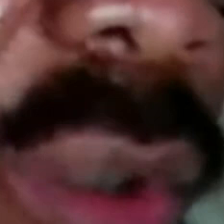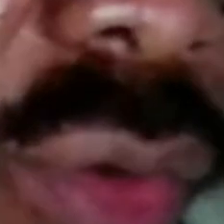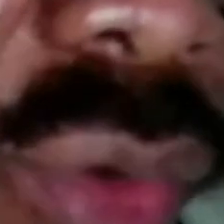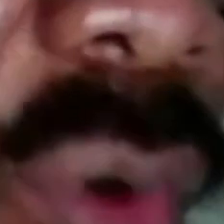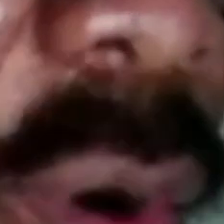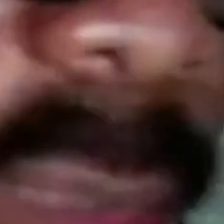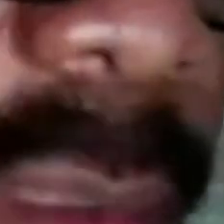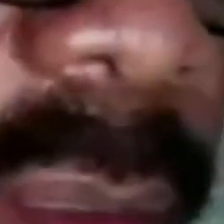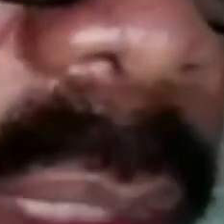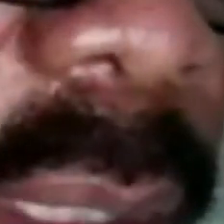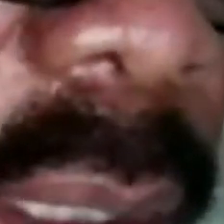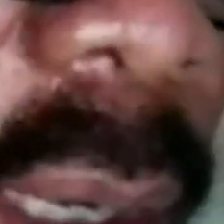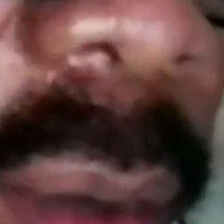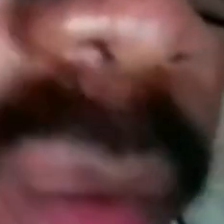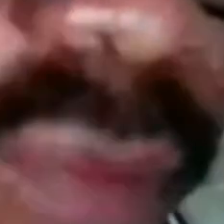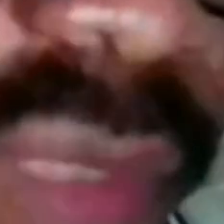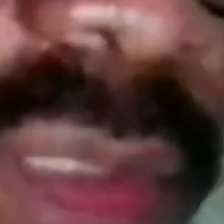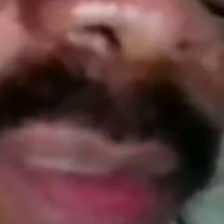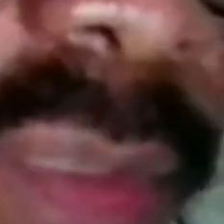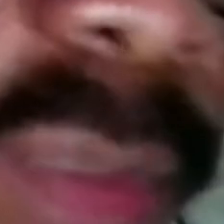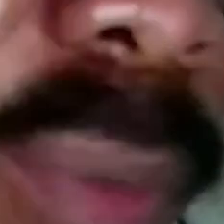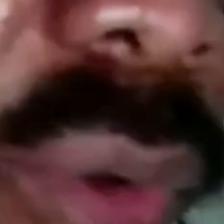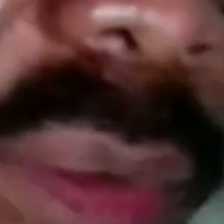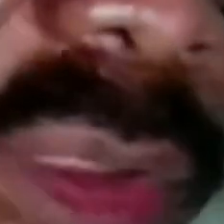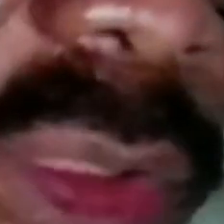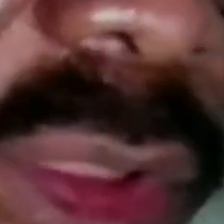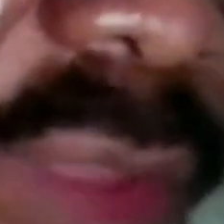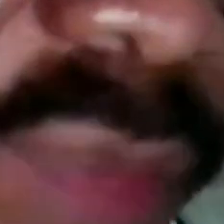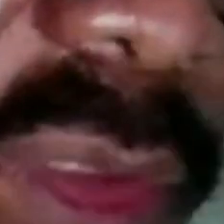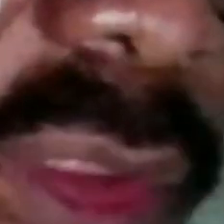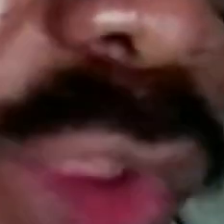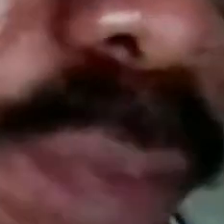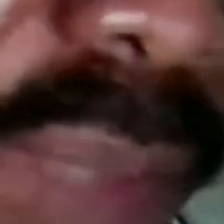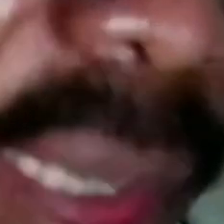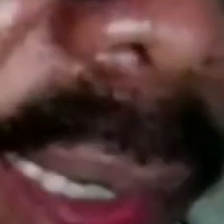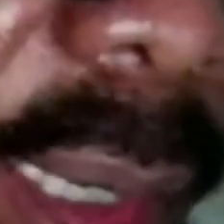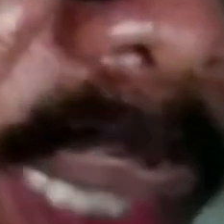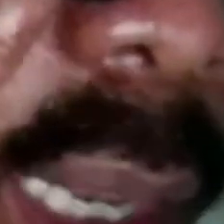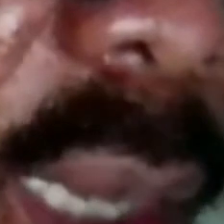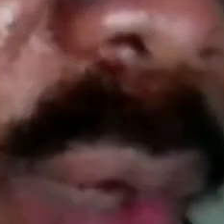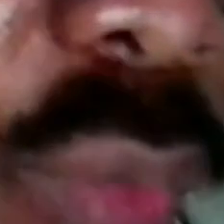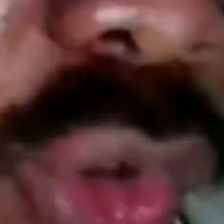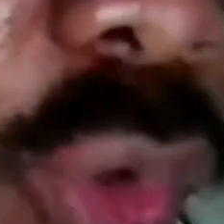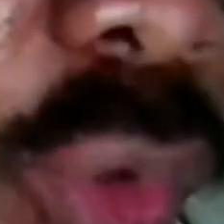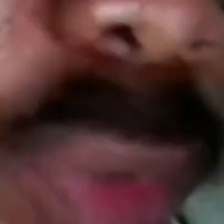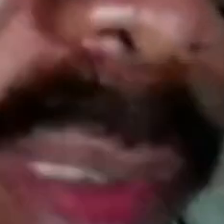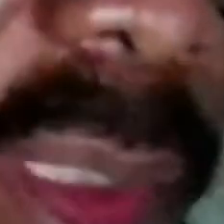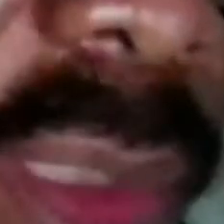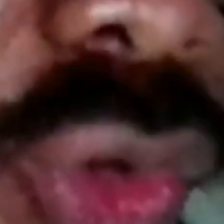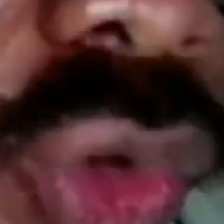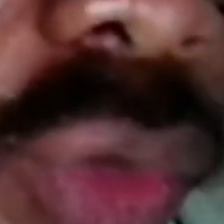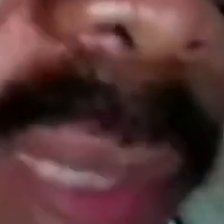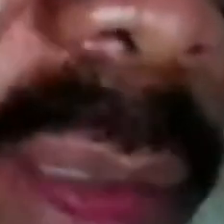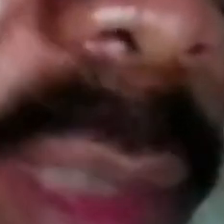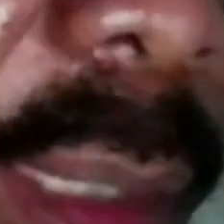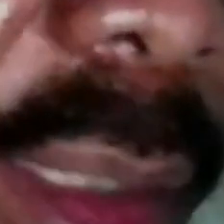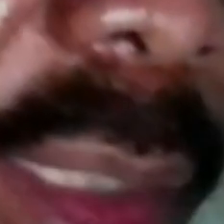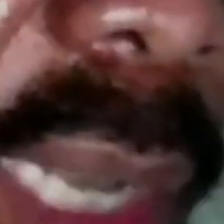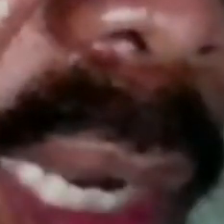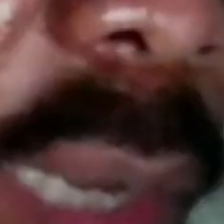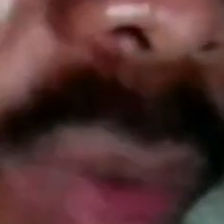Development just closed comment on the Victim Support Services Bill, which could